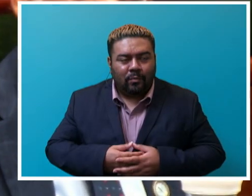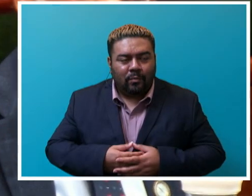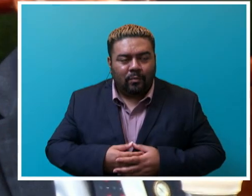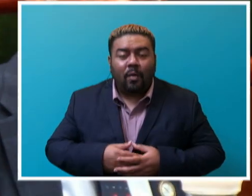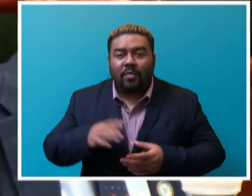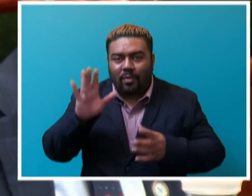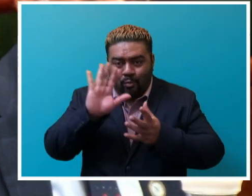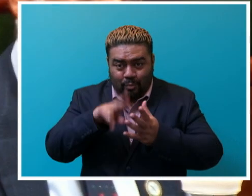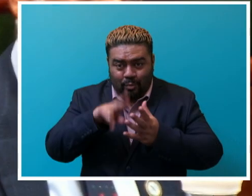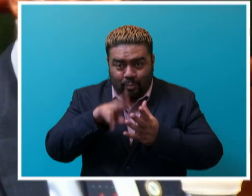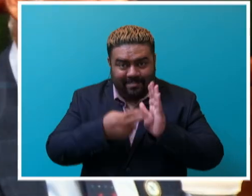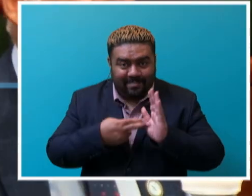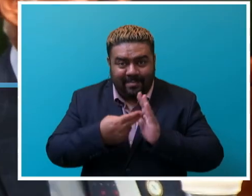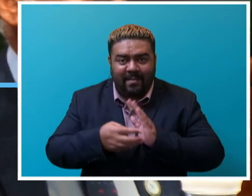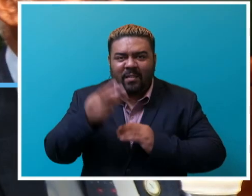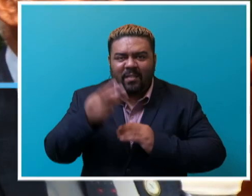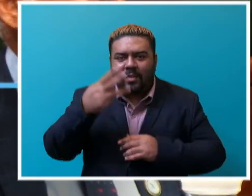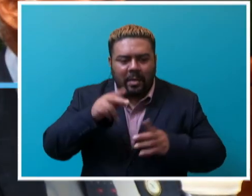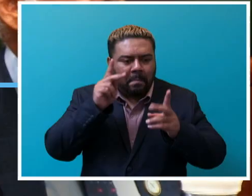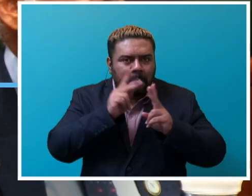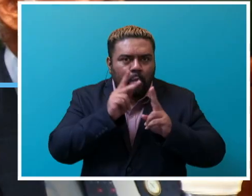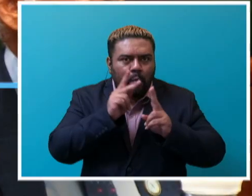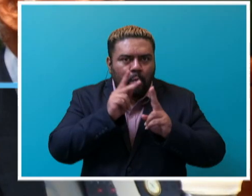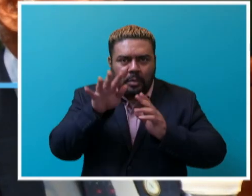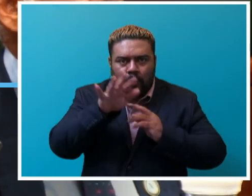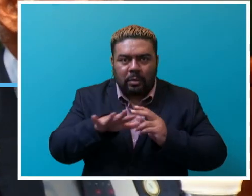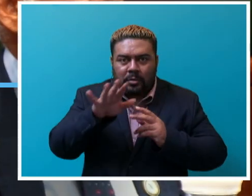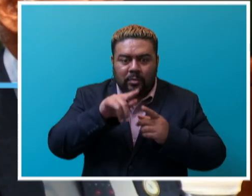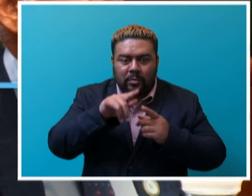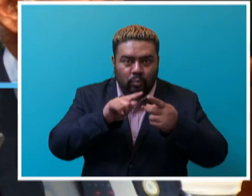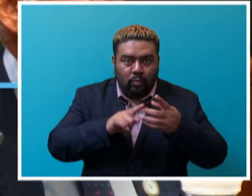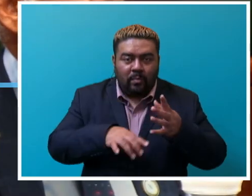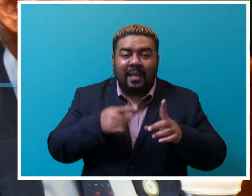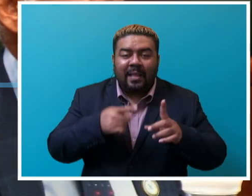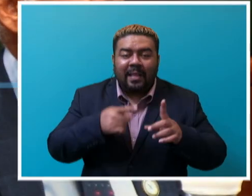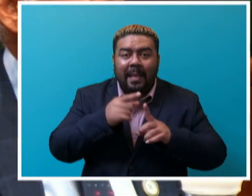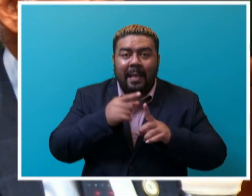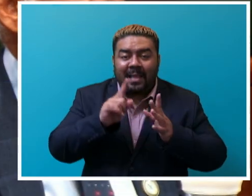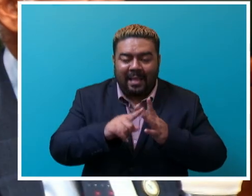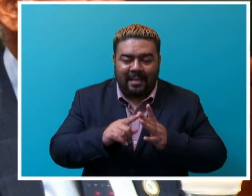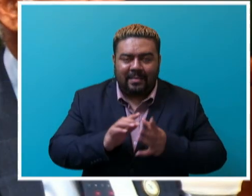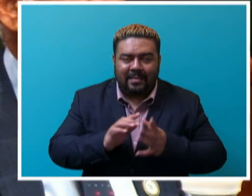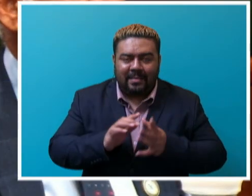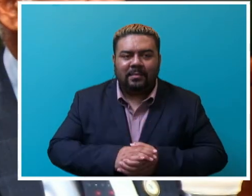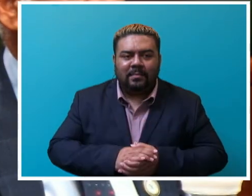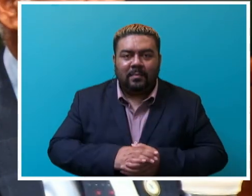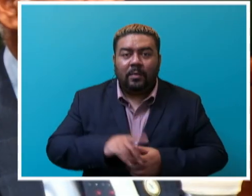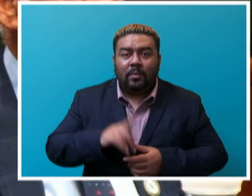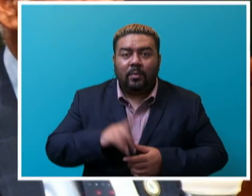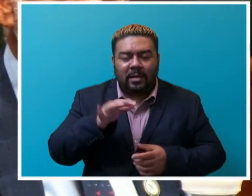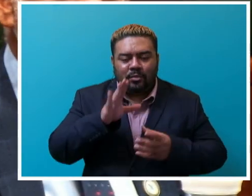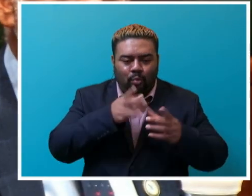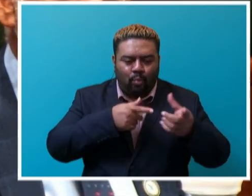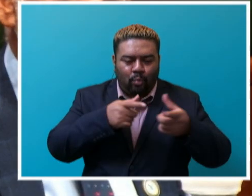with Disabilities has 13 priority areas. I'll highlight them, the KPIs and the government investments. Number one is coordination